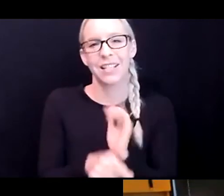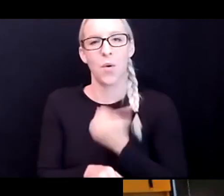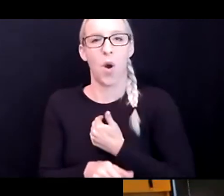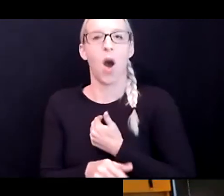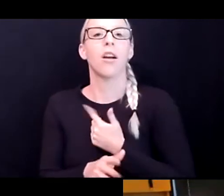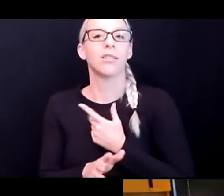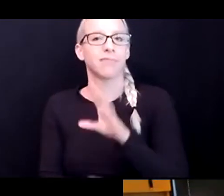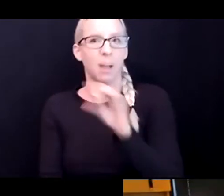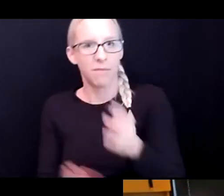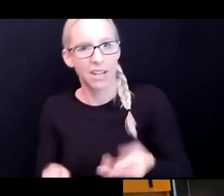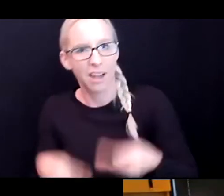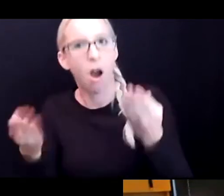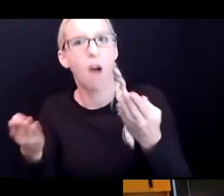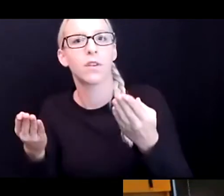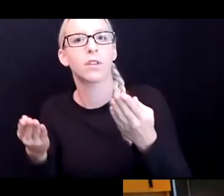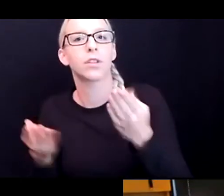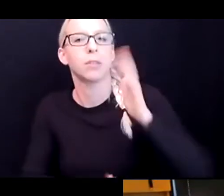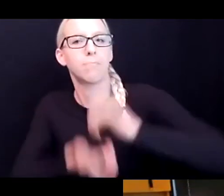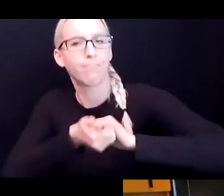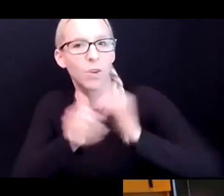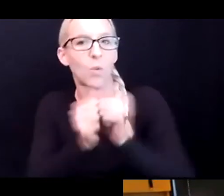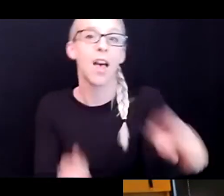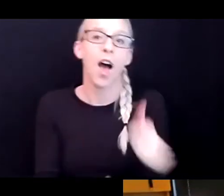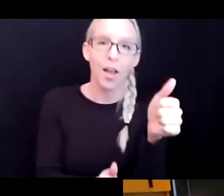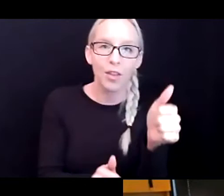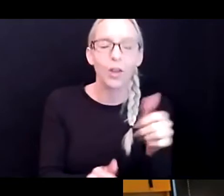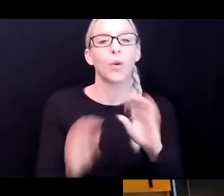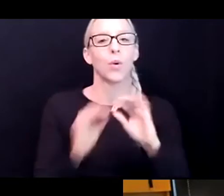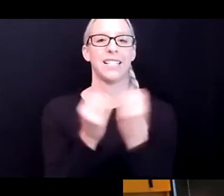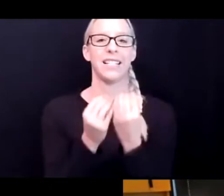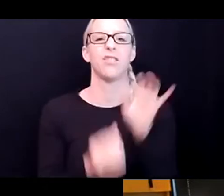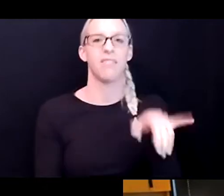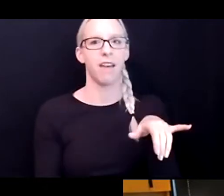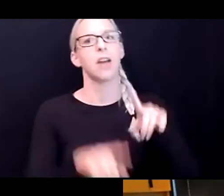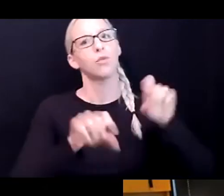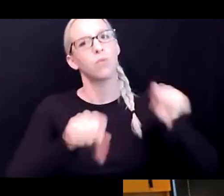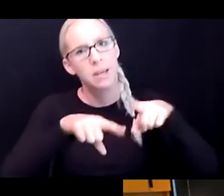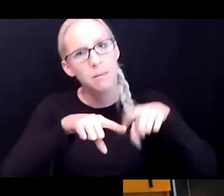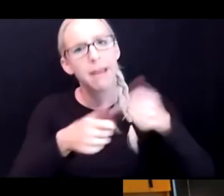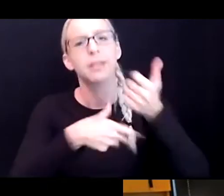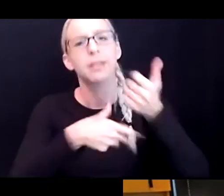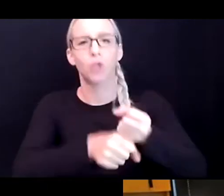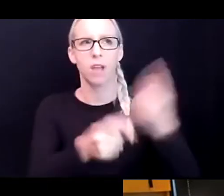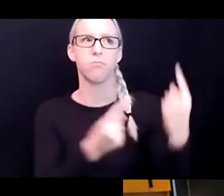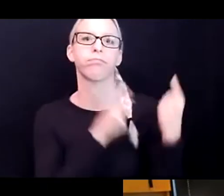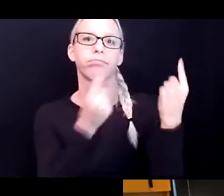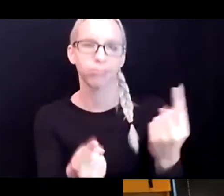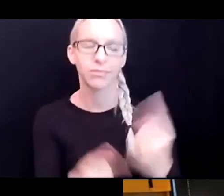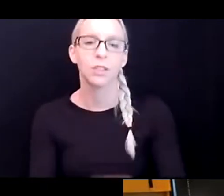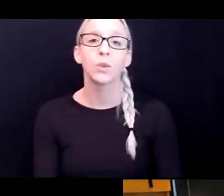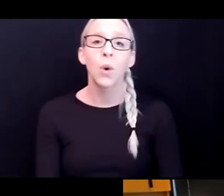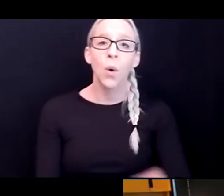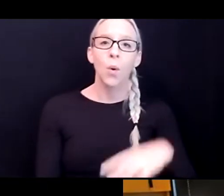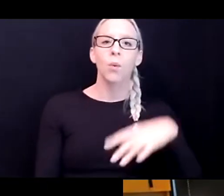that option and that flexibility. And what's cool is when you take the money out. So let's say, hypothetically,